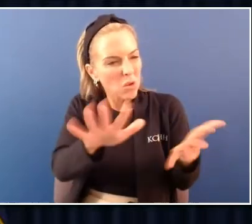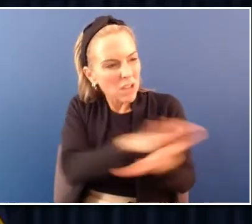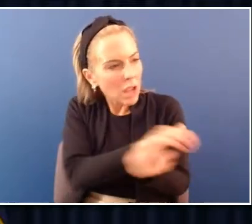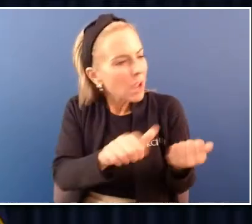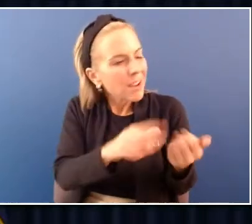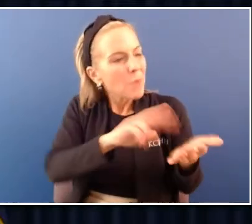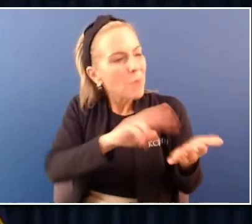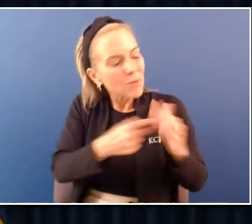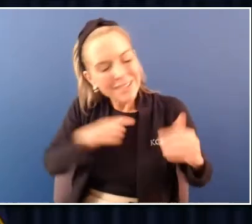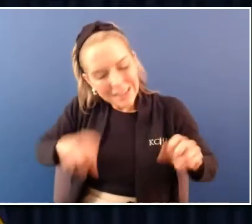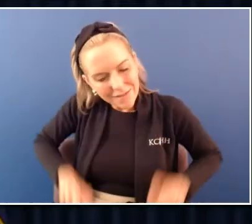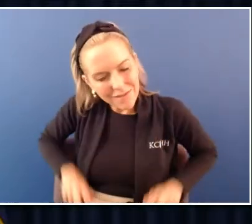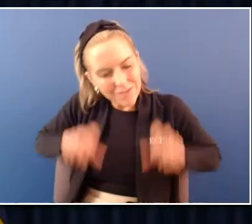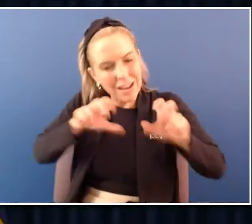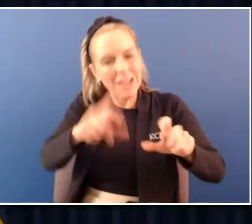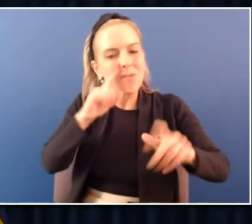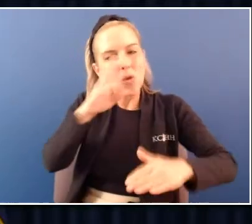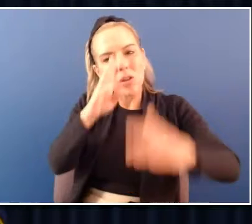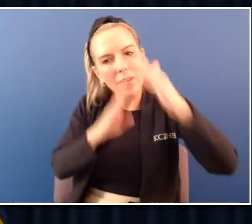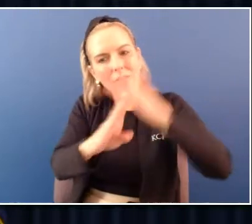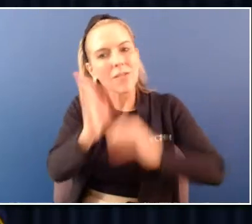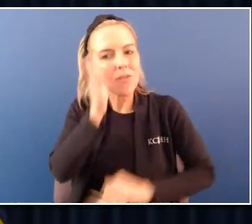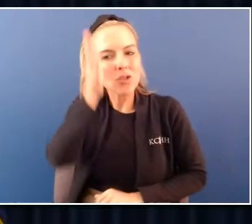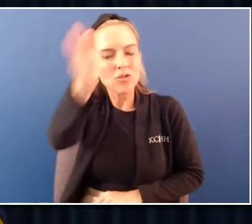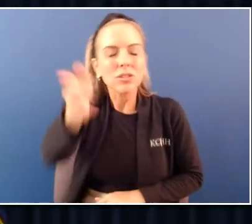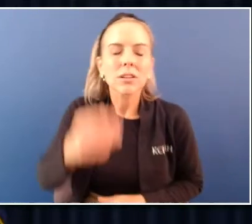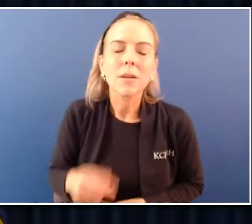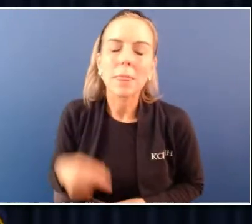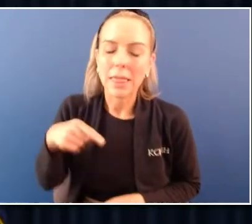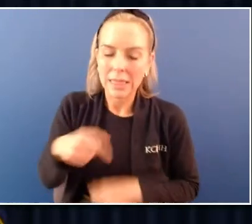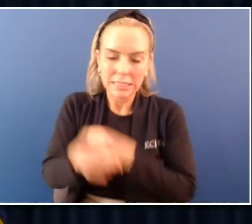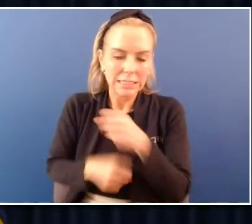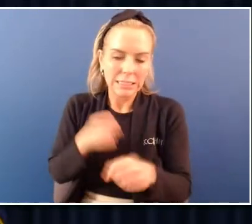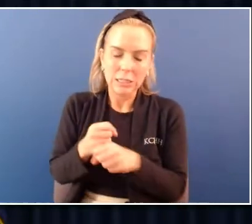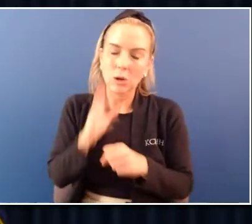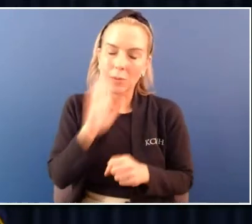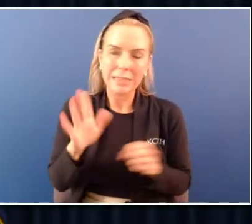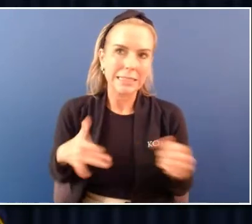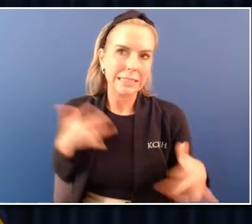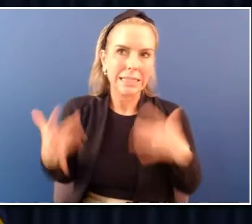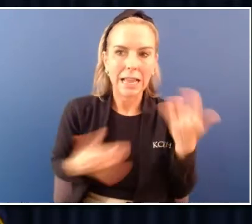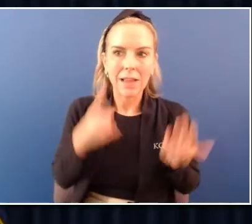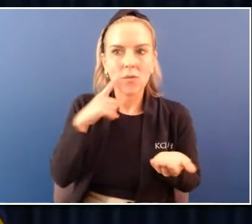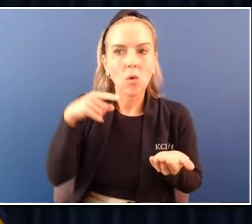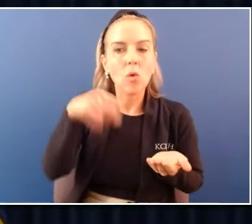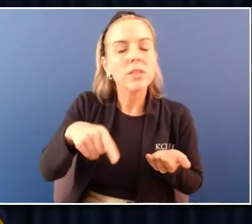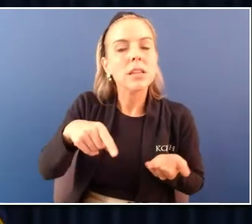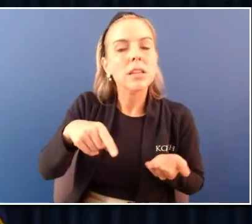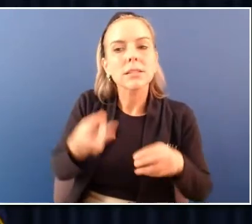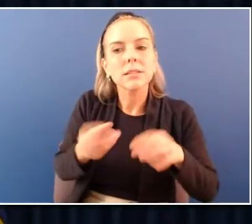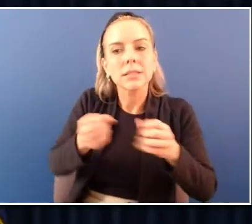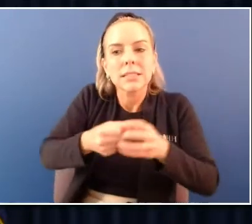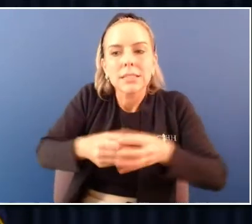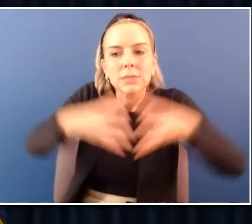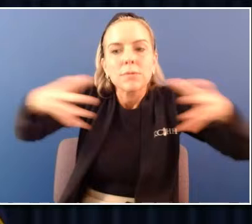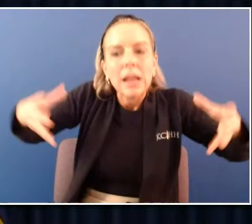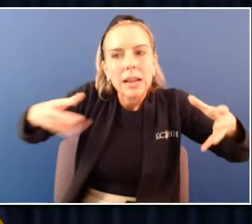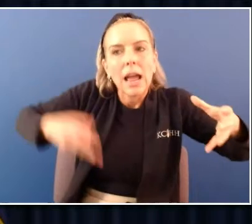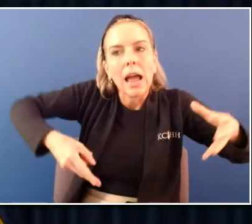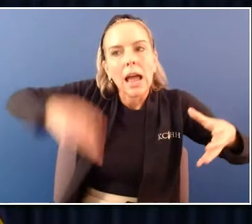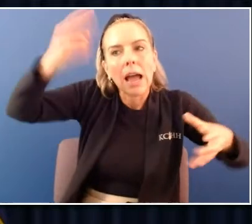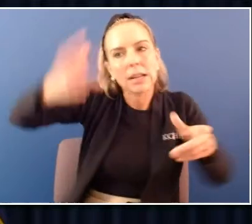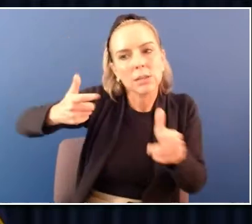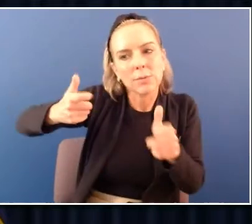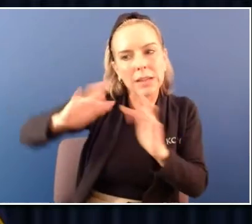And wow, this coming year is going to be incredibly exciting for expanding high-speed internet across the state, as we expect some